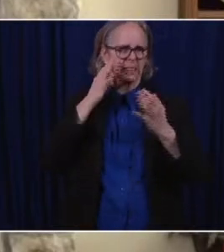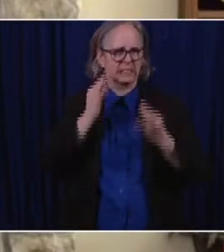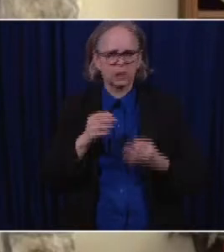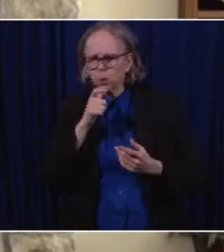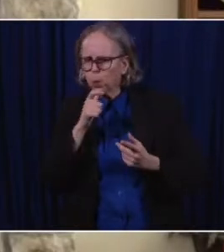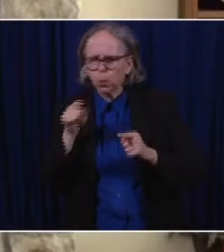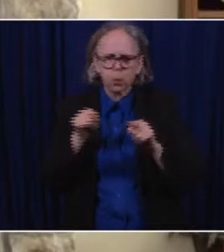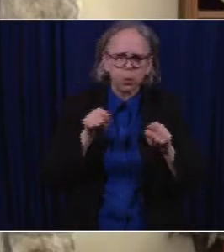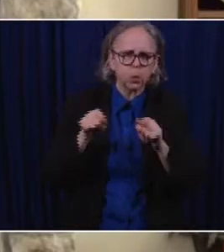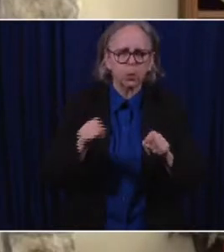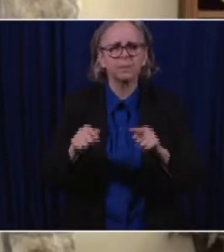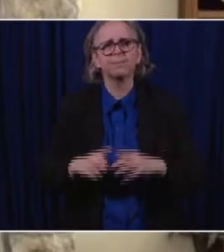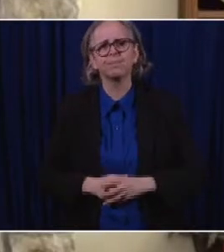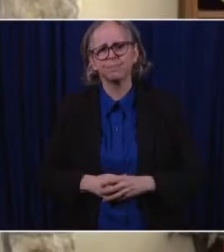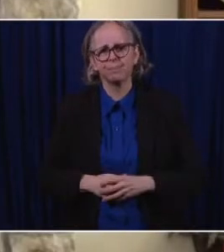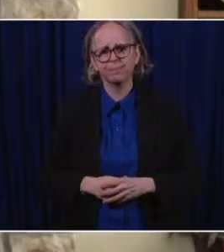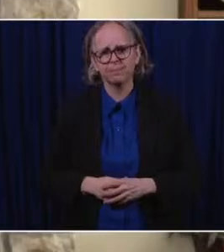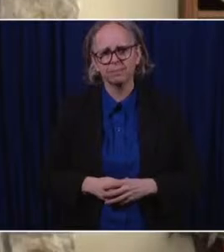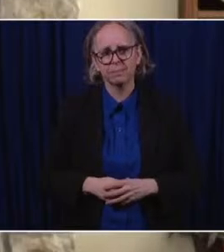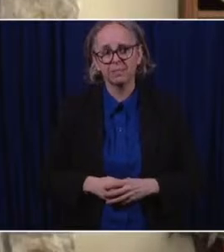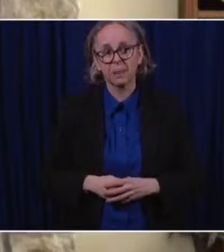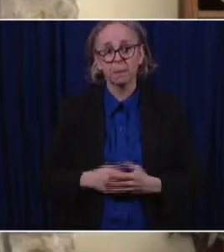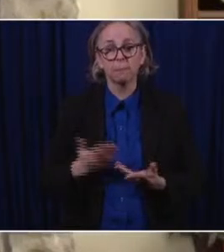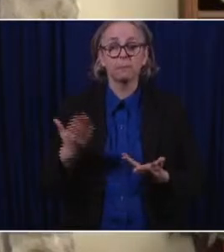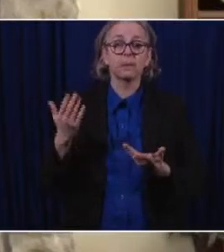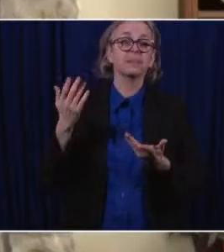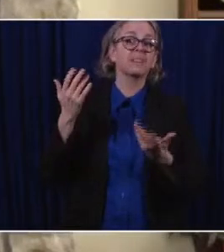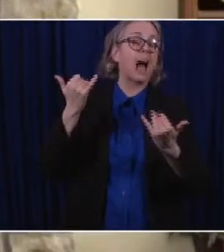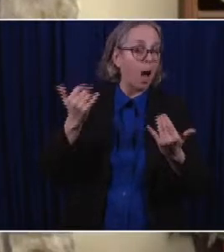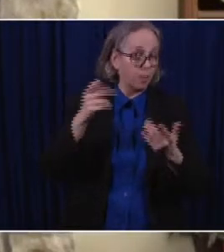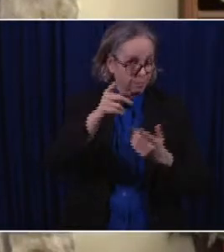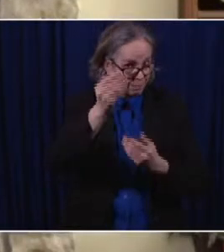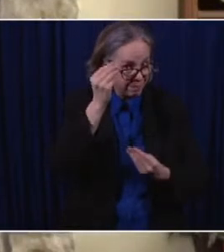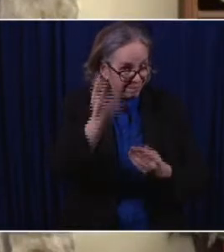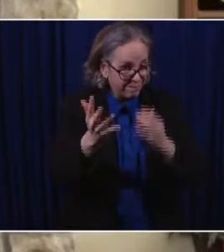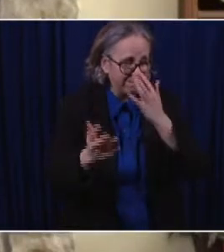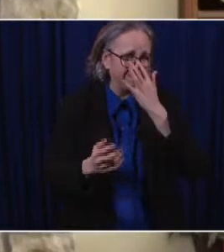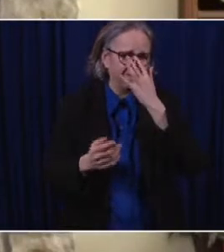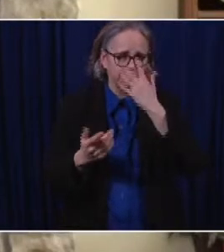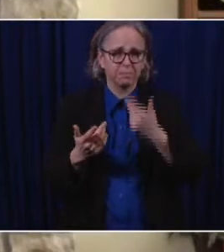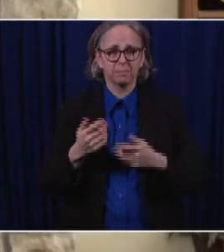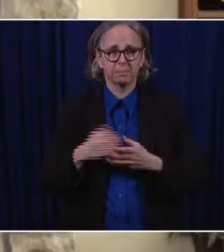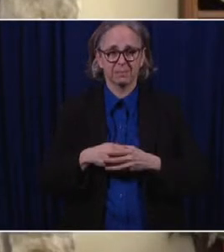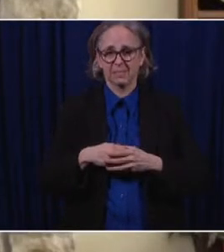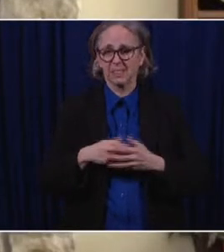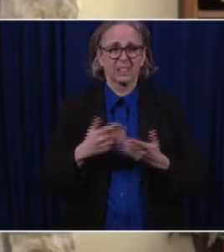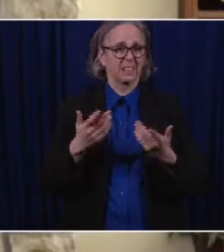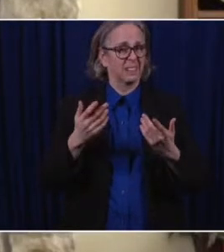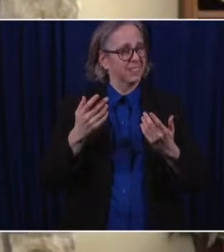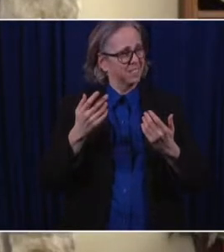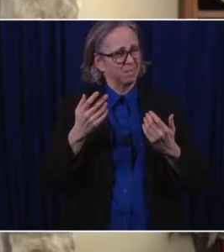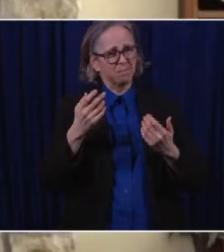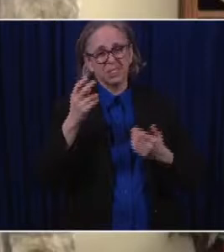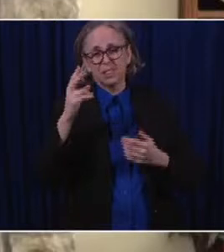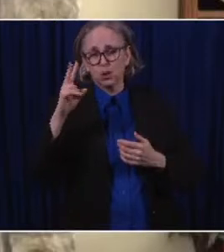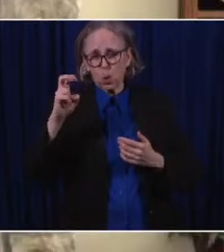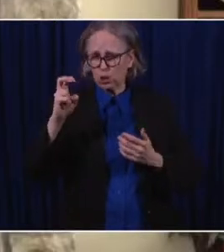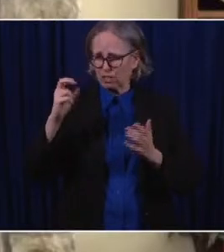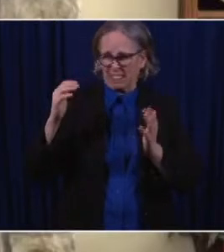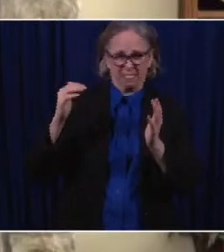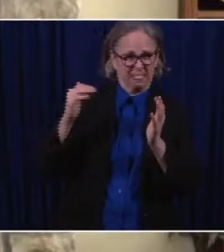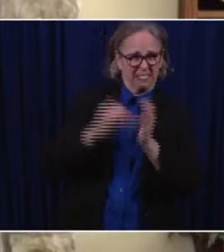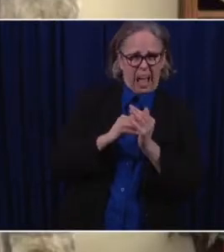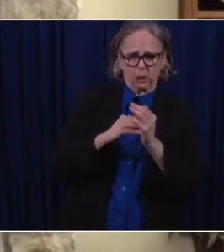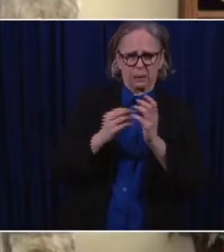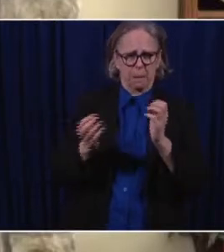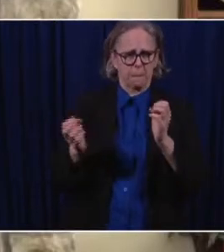more about this on Thursday, but next week, as you know, we're going to expand out for another 200,000 people who are medically